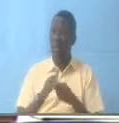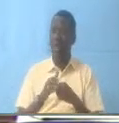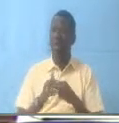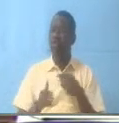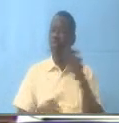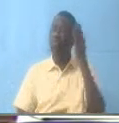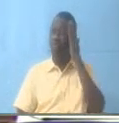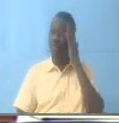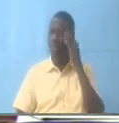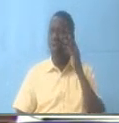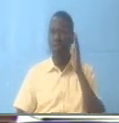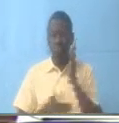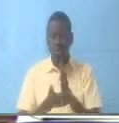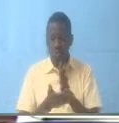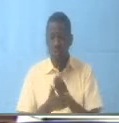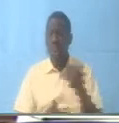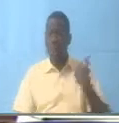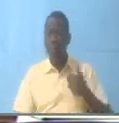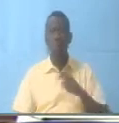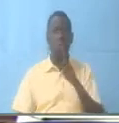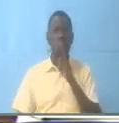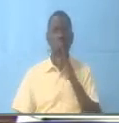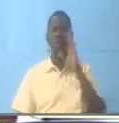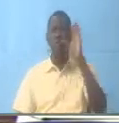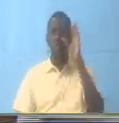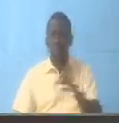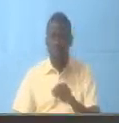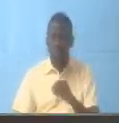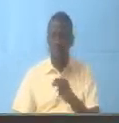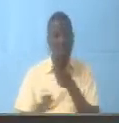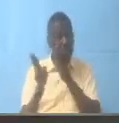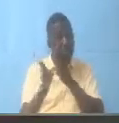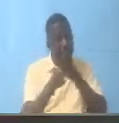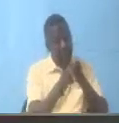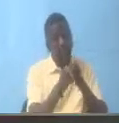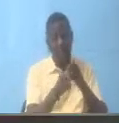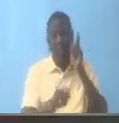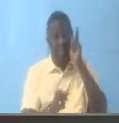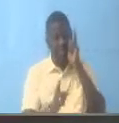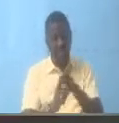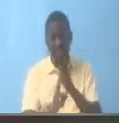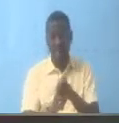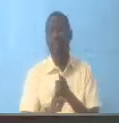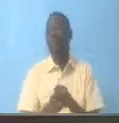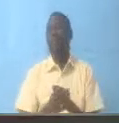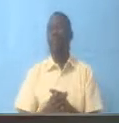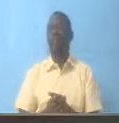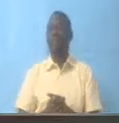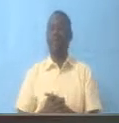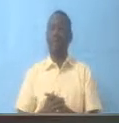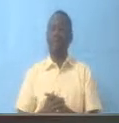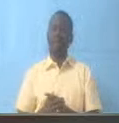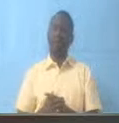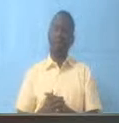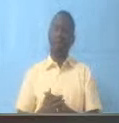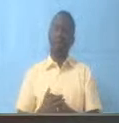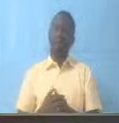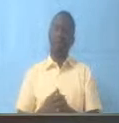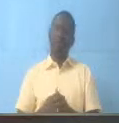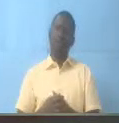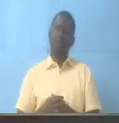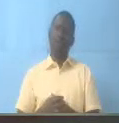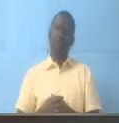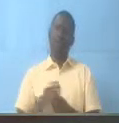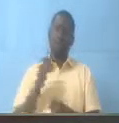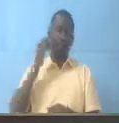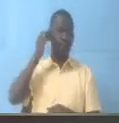actual shooting? ndax nag du woon waru gari commission bi pour ñu oo ci forcé o ay nit yoo xam ne ñoom jàpp nañ ne